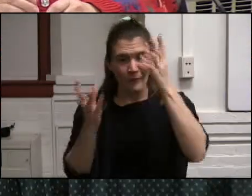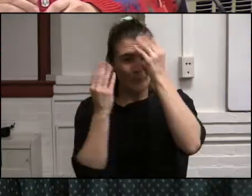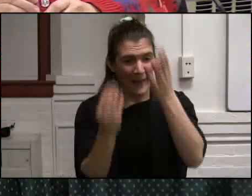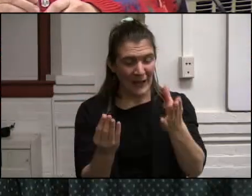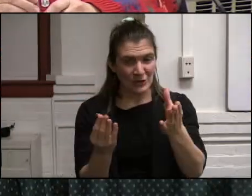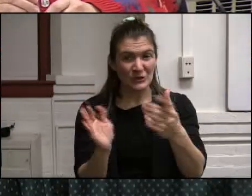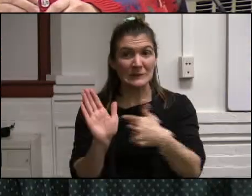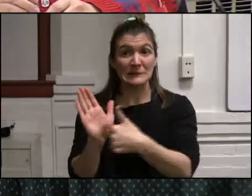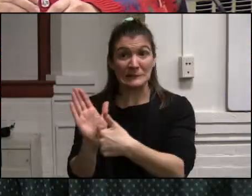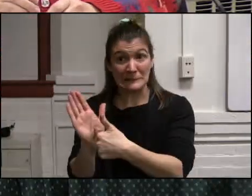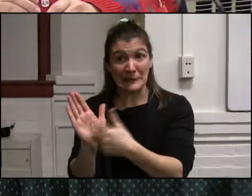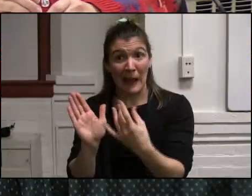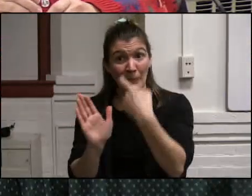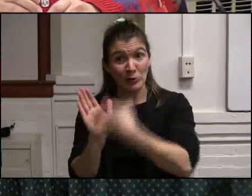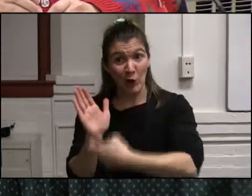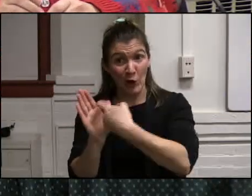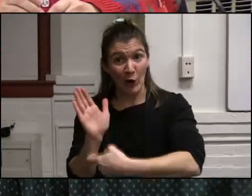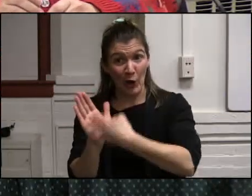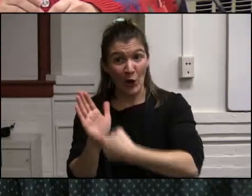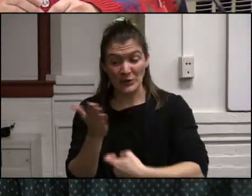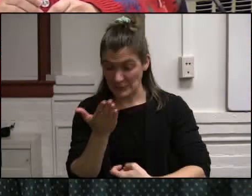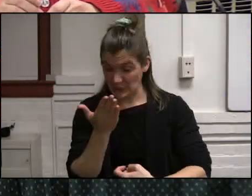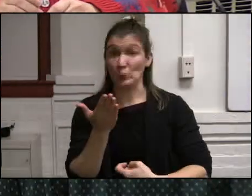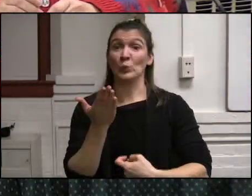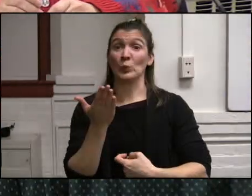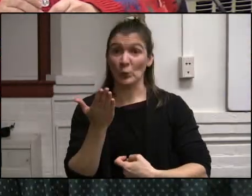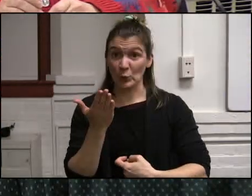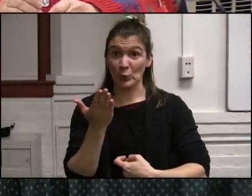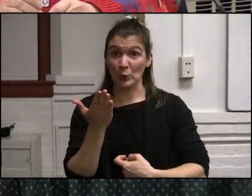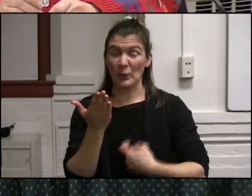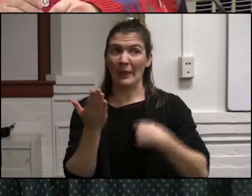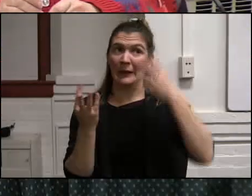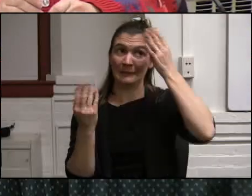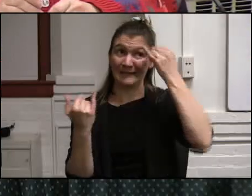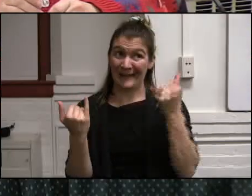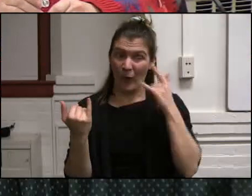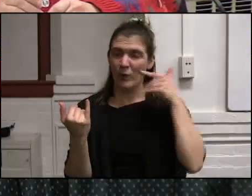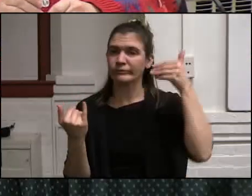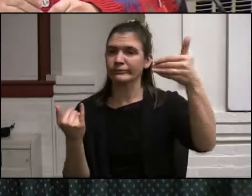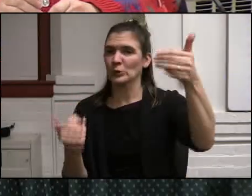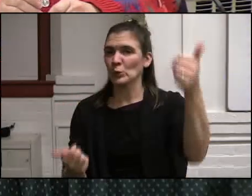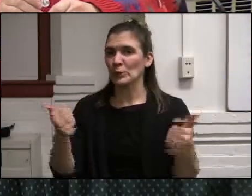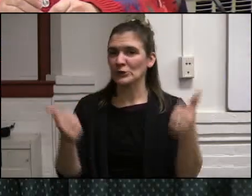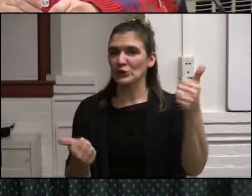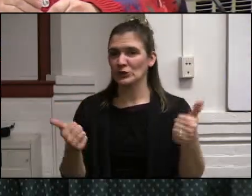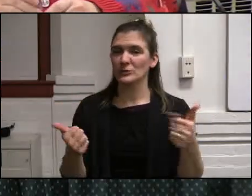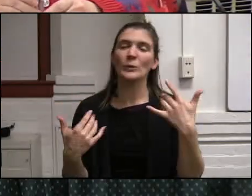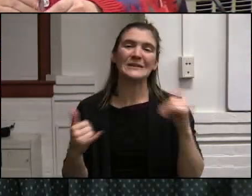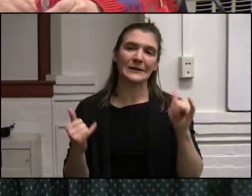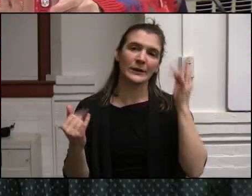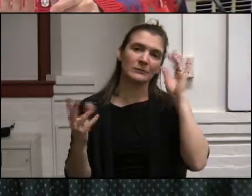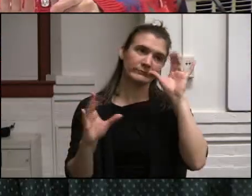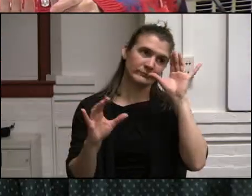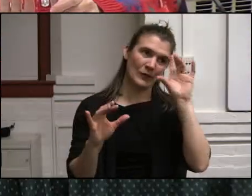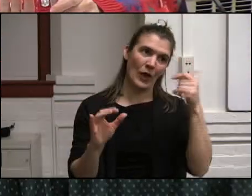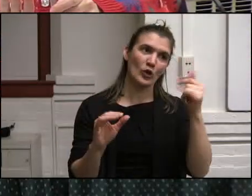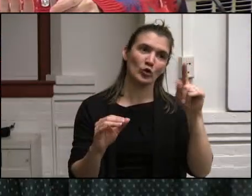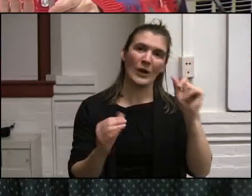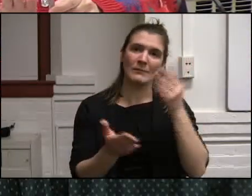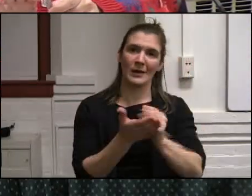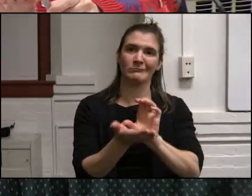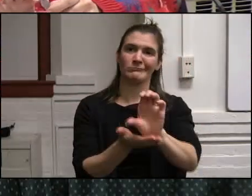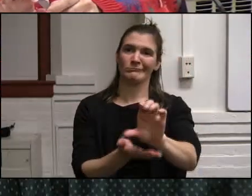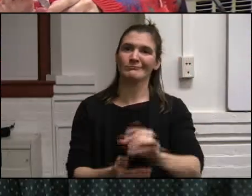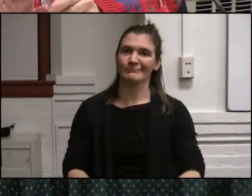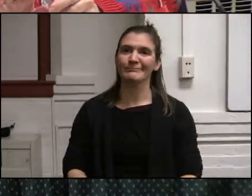some initial information. We all can sort of look towards what we might want to achieve going forward, and we'll continue to be looking for a way forward